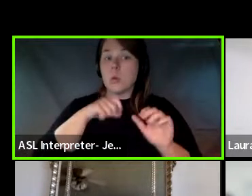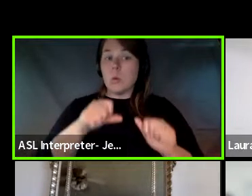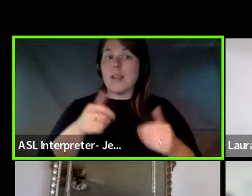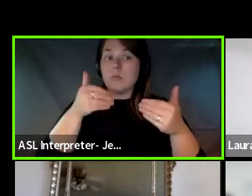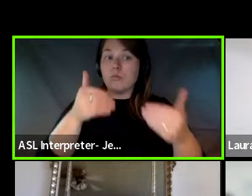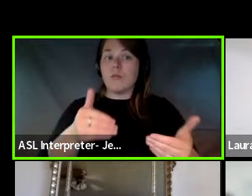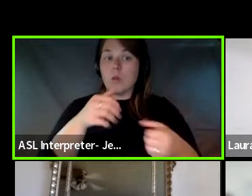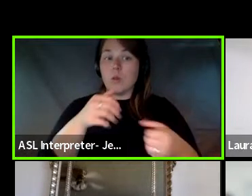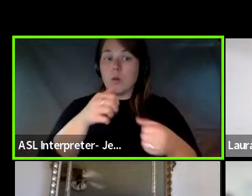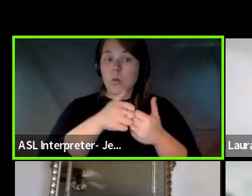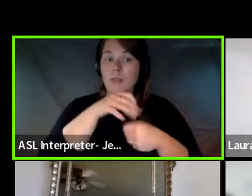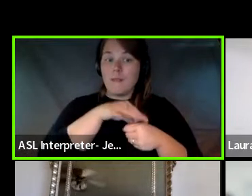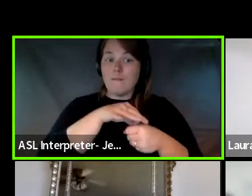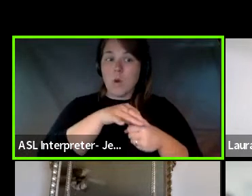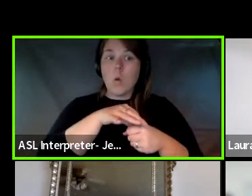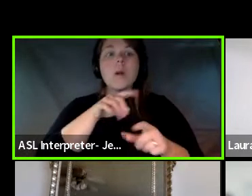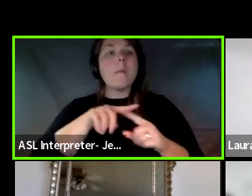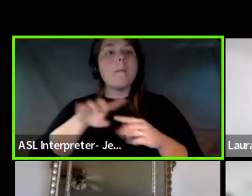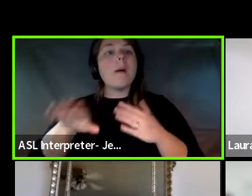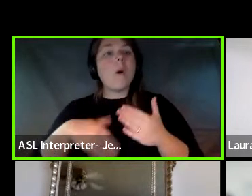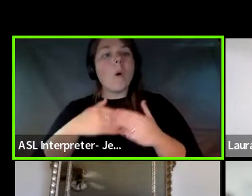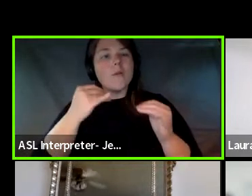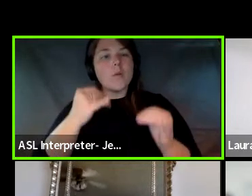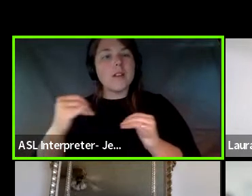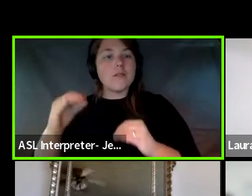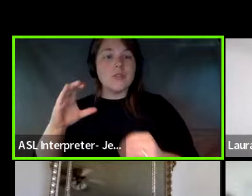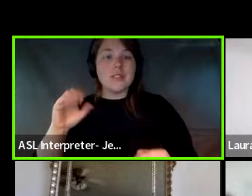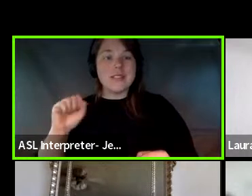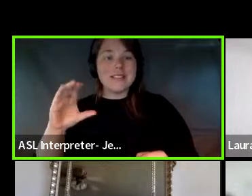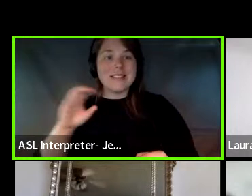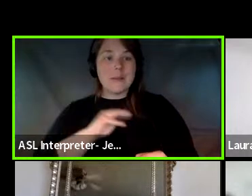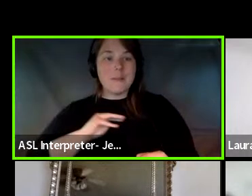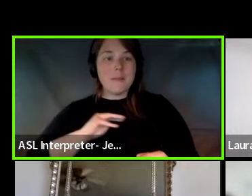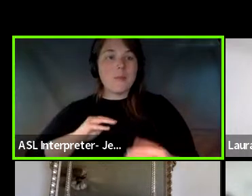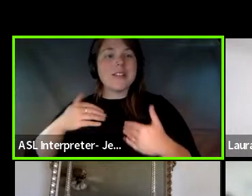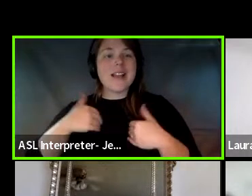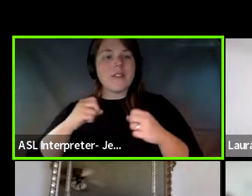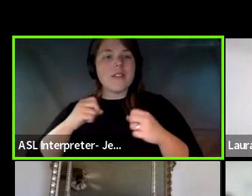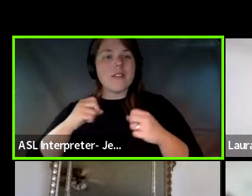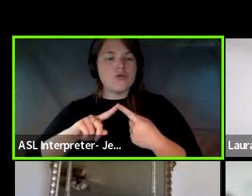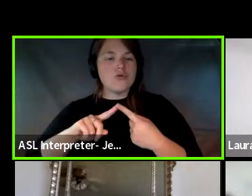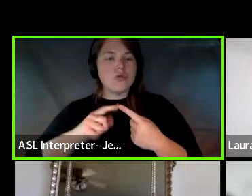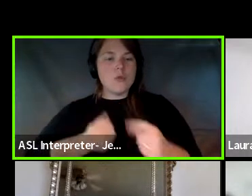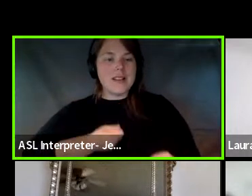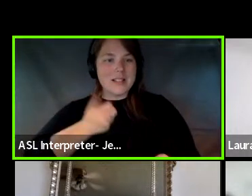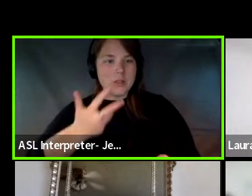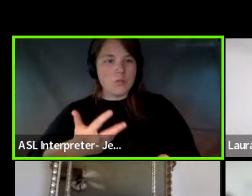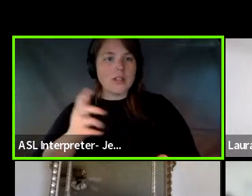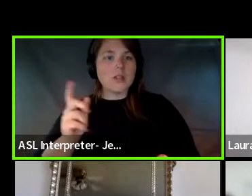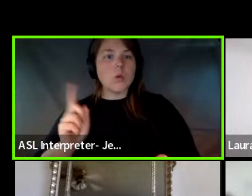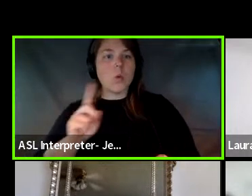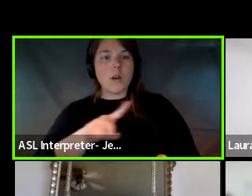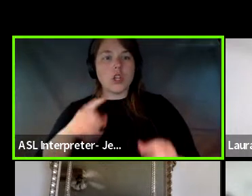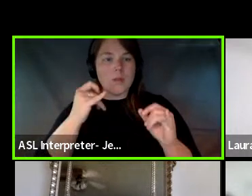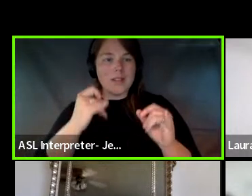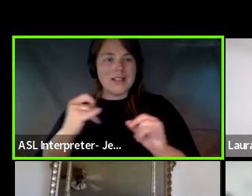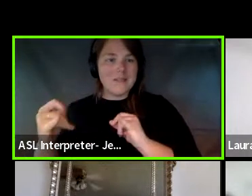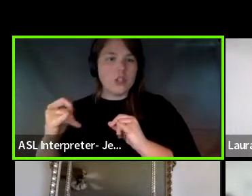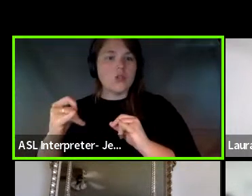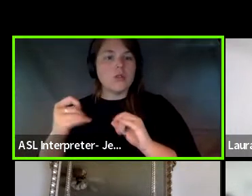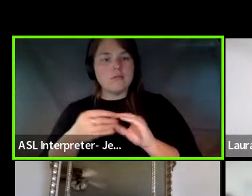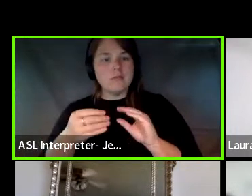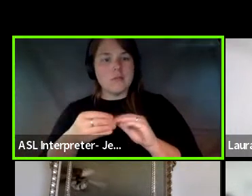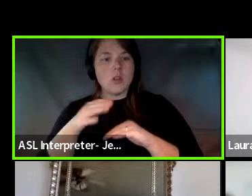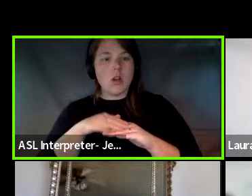and then you all individually as CSC members have the opportunity to express where you individually stand on any one